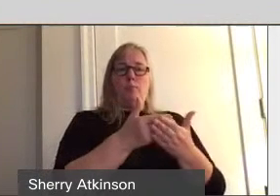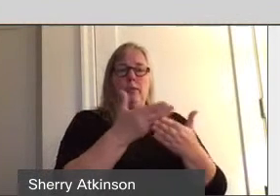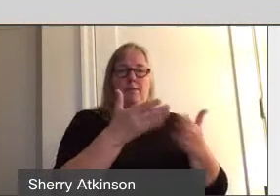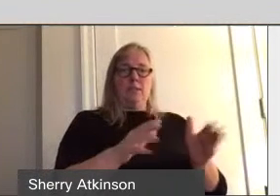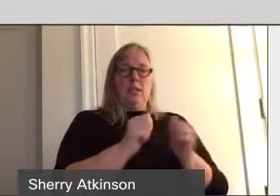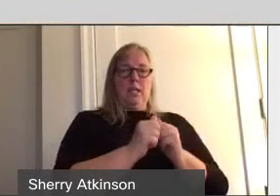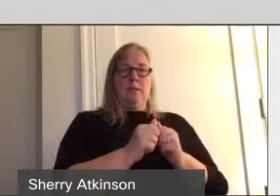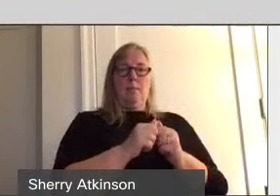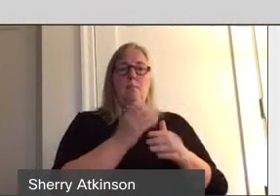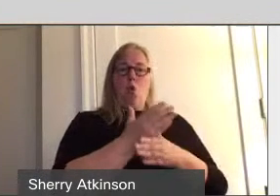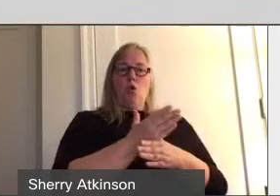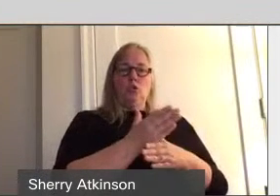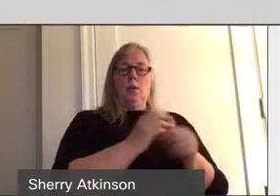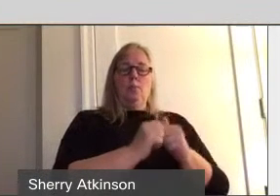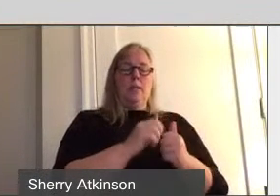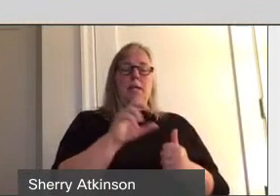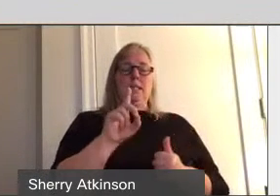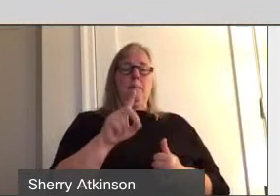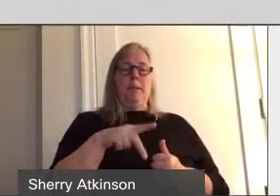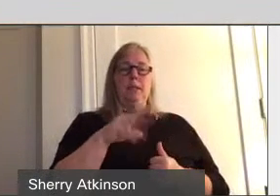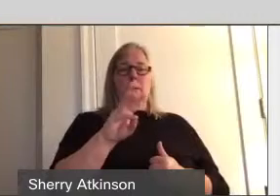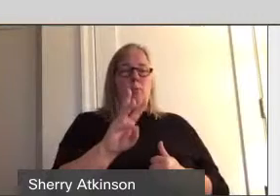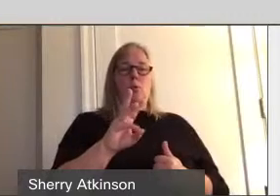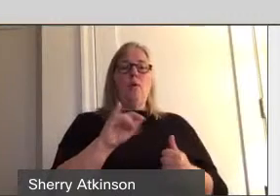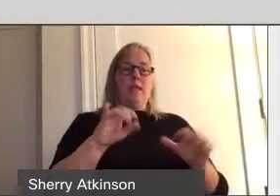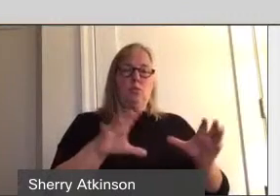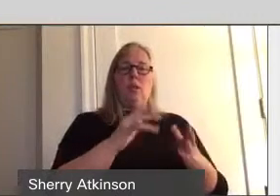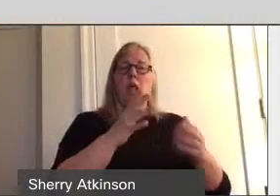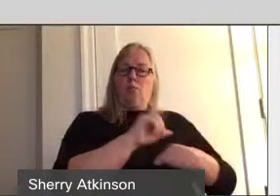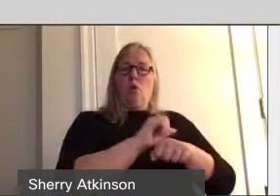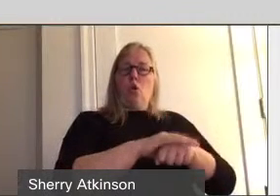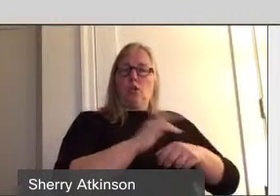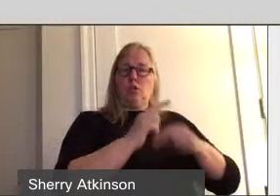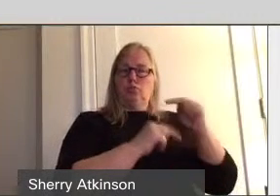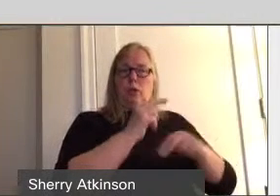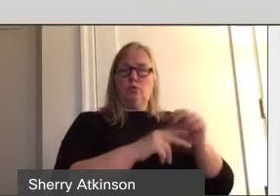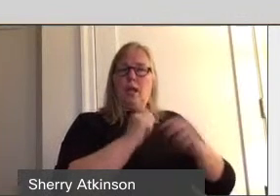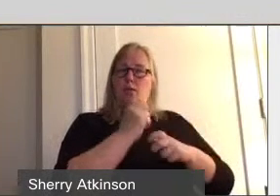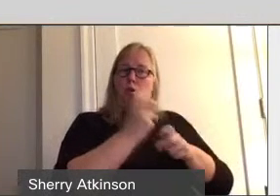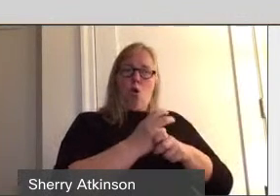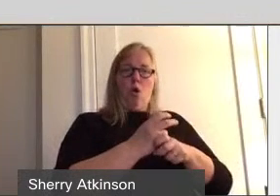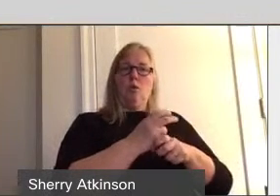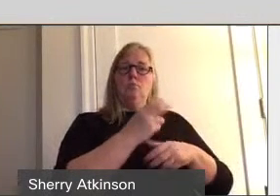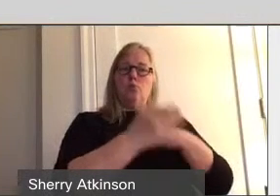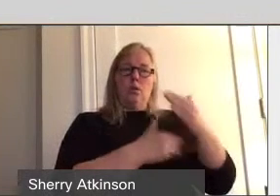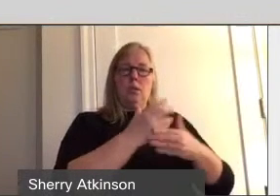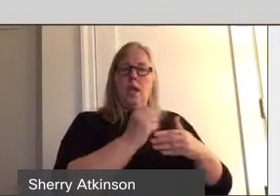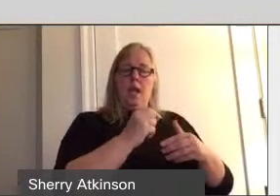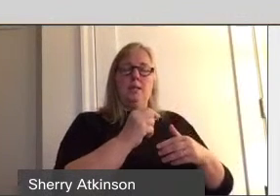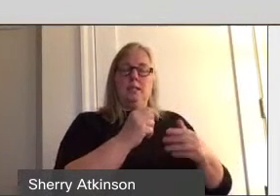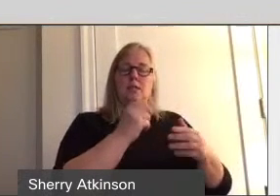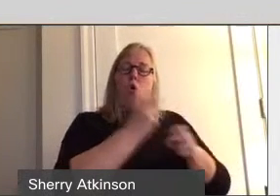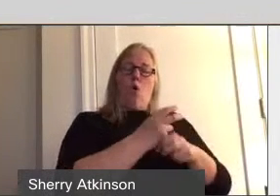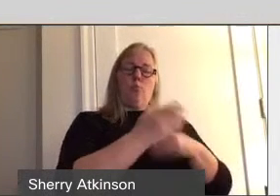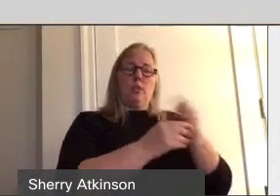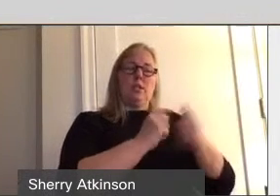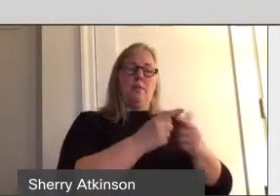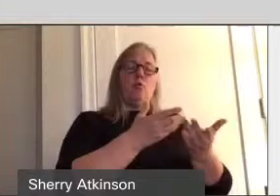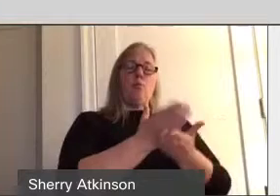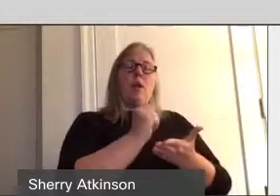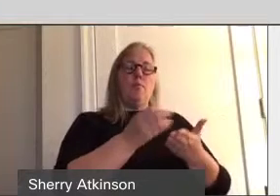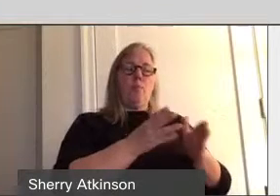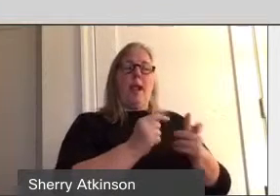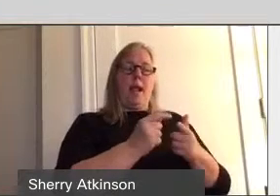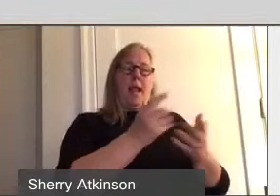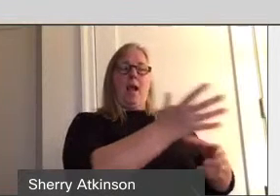does the lion's share of the work on the construction and the difficult process of right-of-way acquisition. So that chart